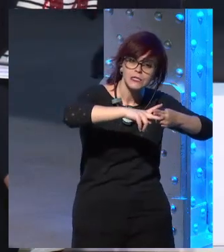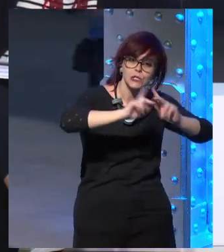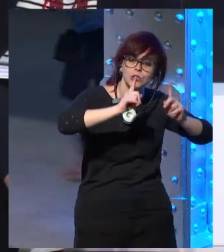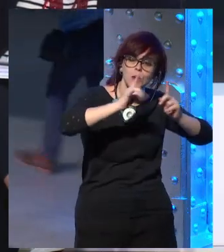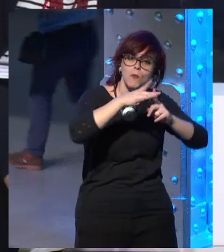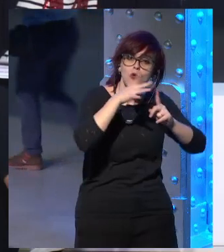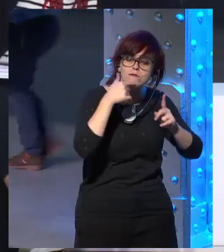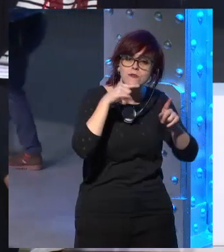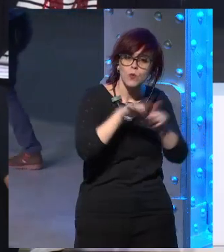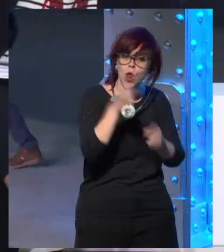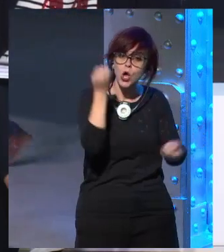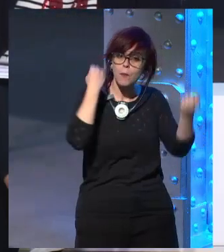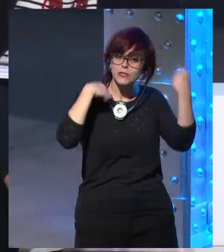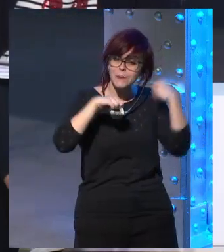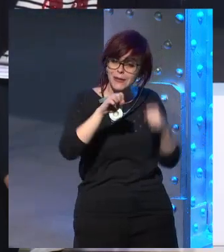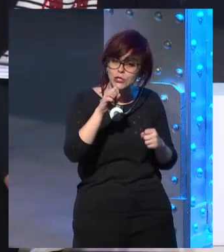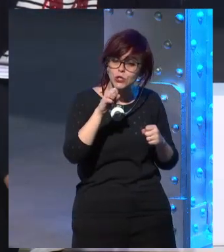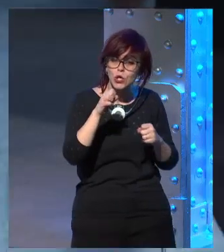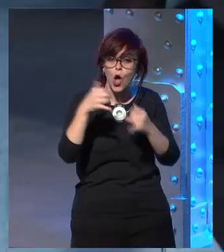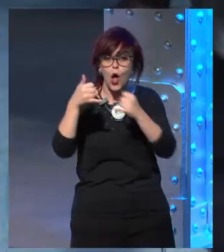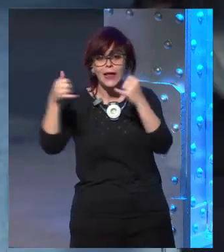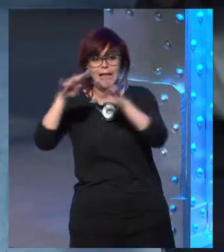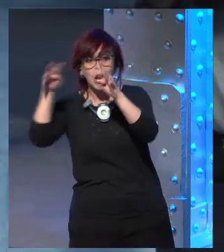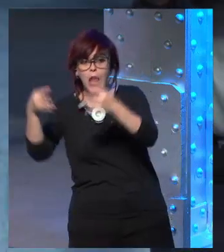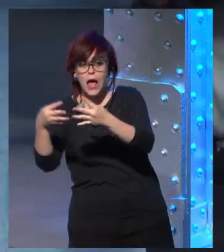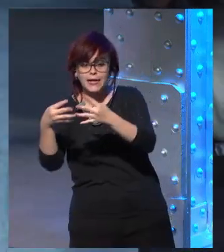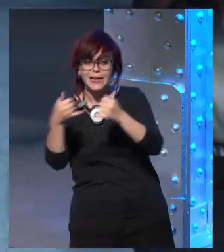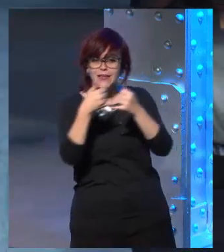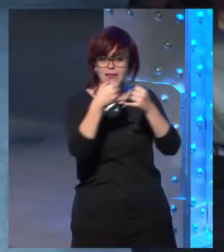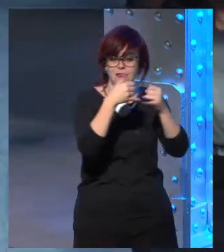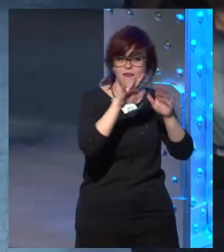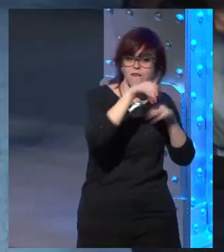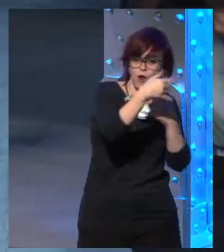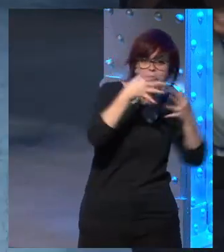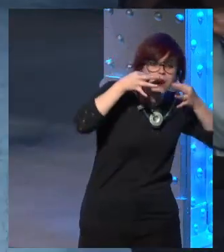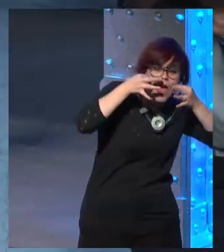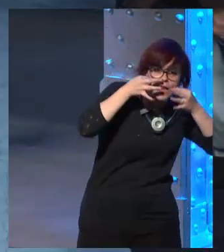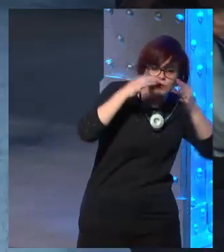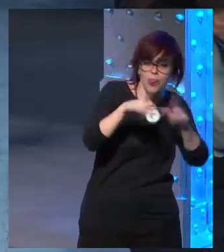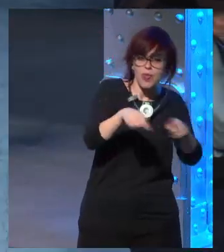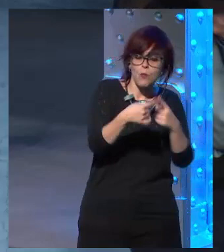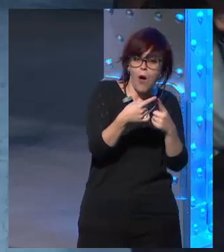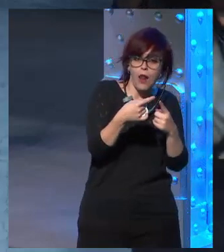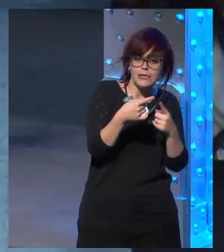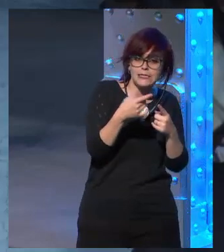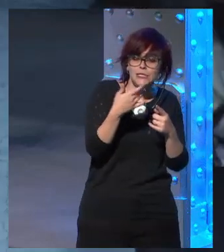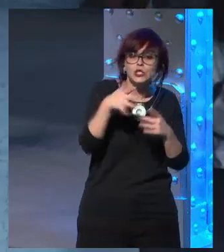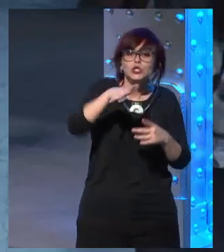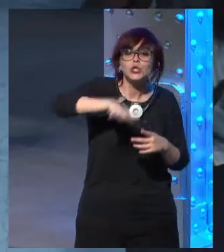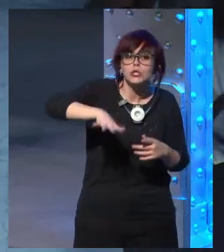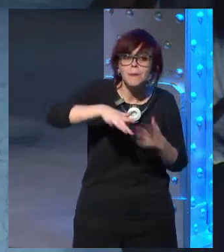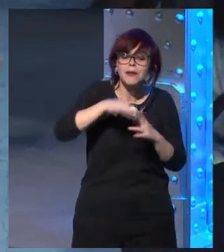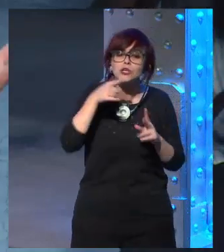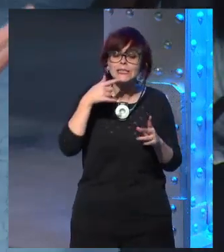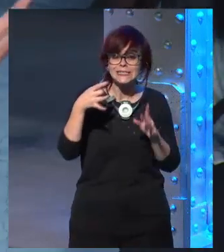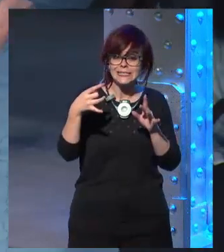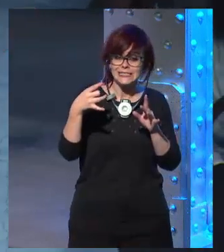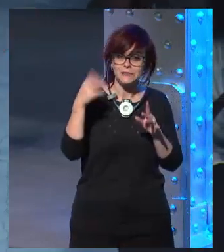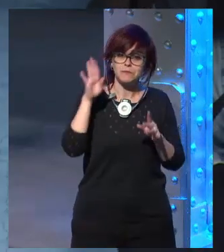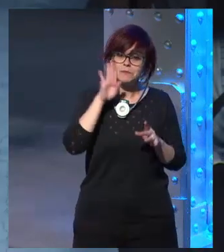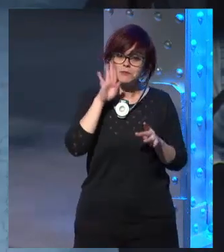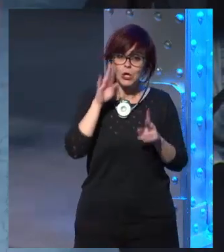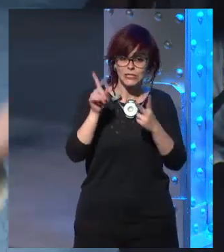parenting and education around that behavior, regardless of where it happens. But the second kind of interaction online, which we never